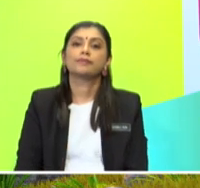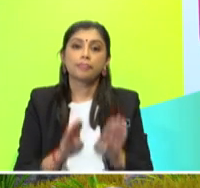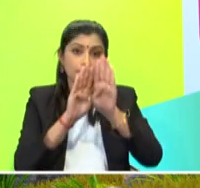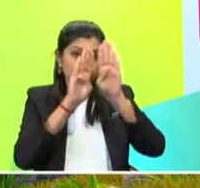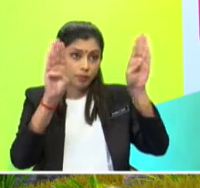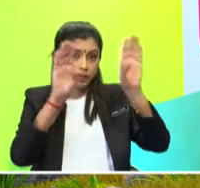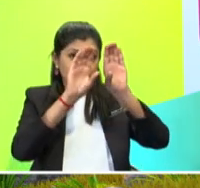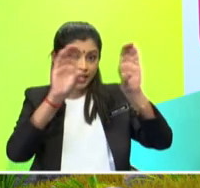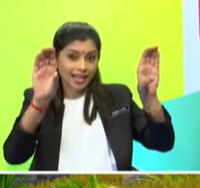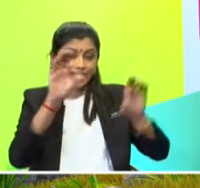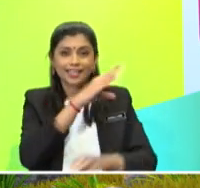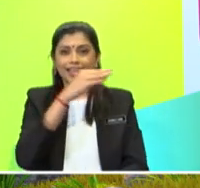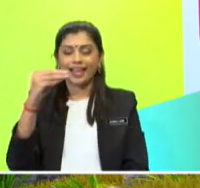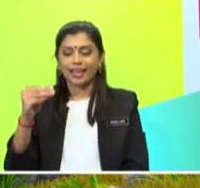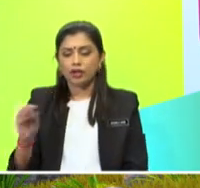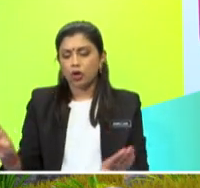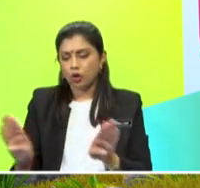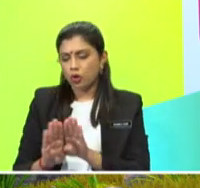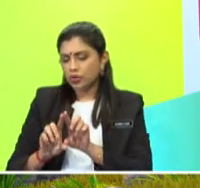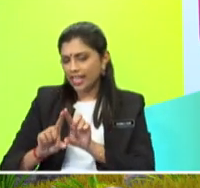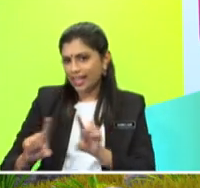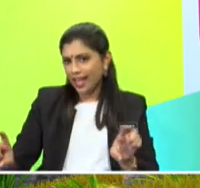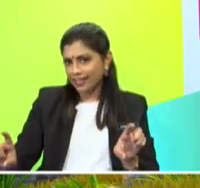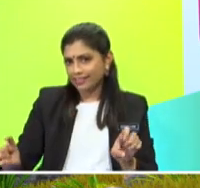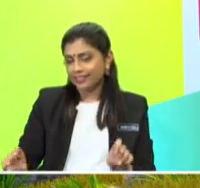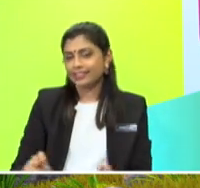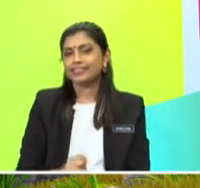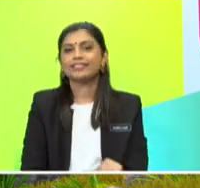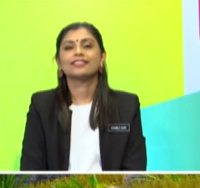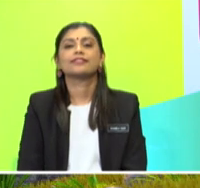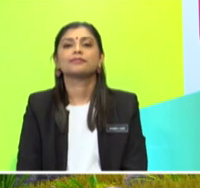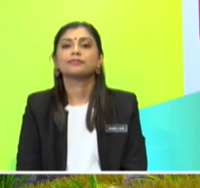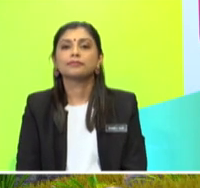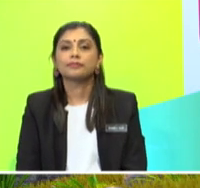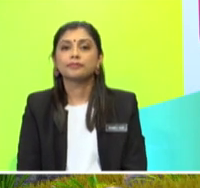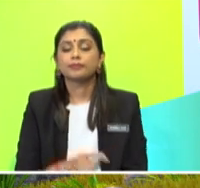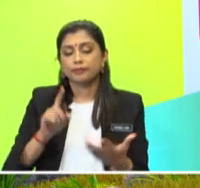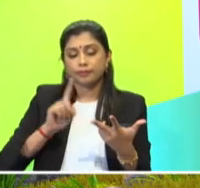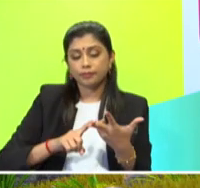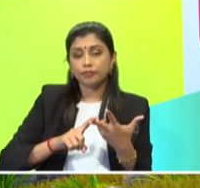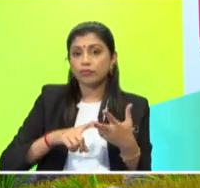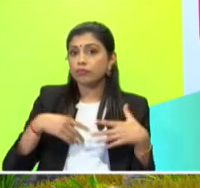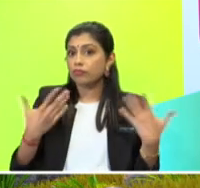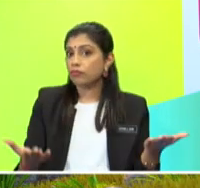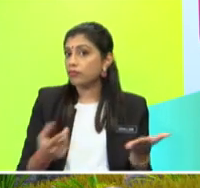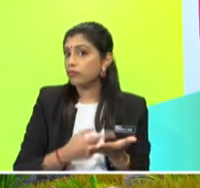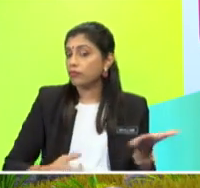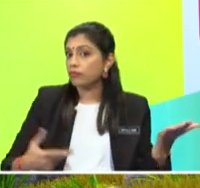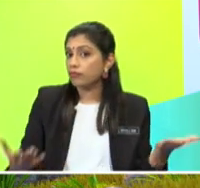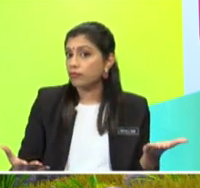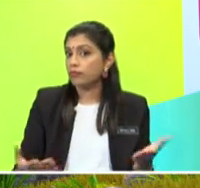closing line with good expressions. Spot on. So, how about the third one? Any sharing? Can I have the third one, please?